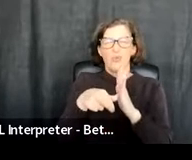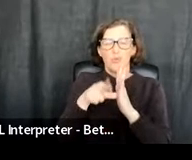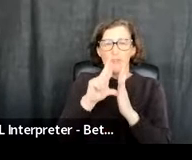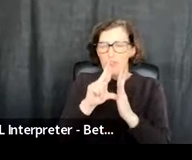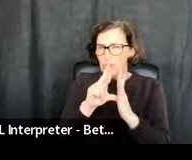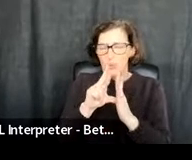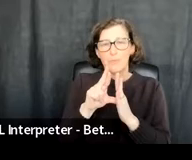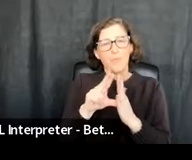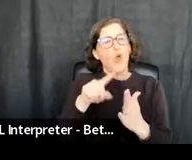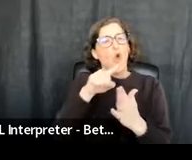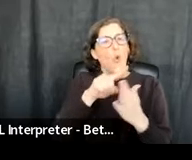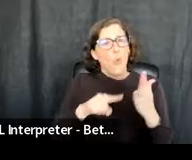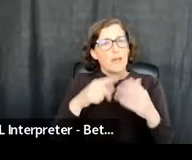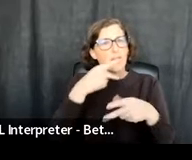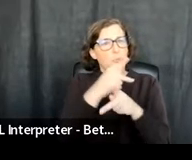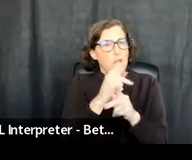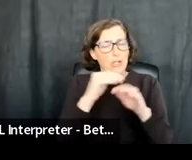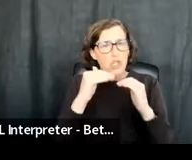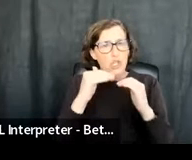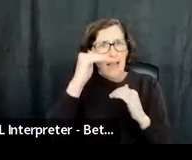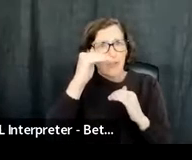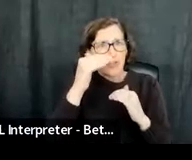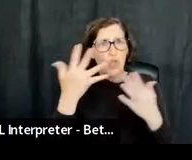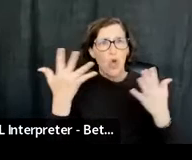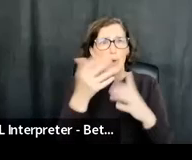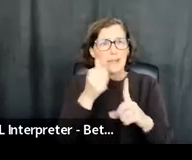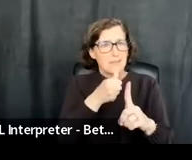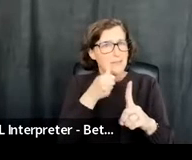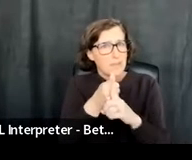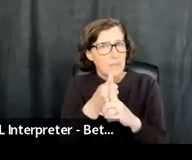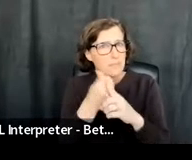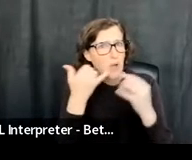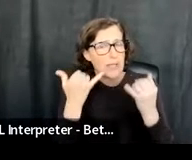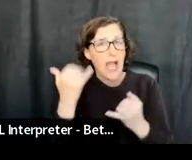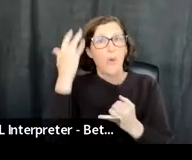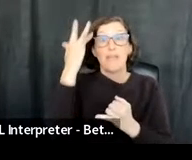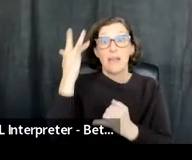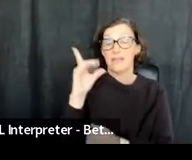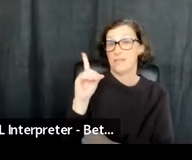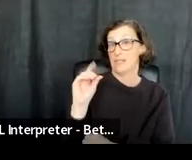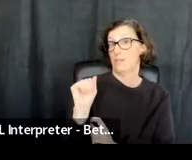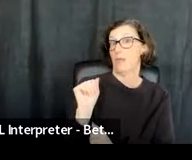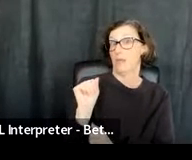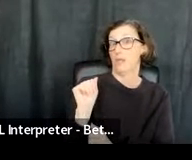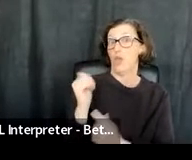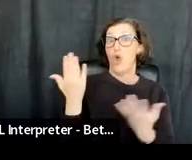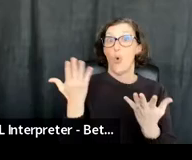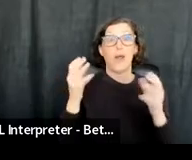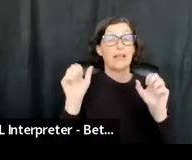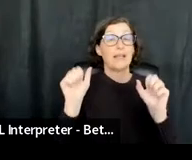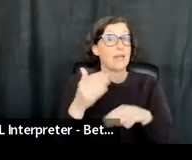are the production levels, what things are being affected right now because of the disability, what things could be